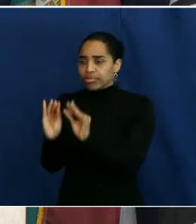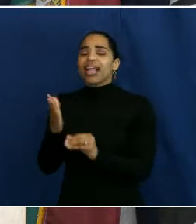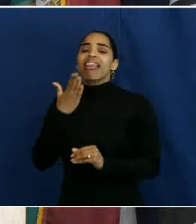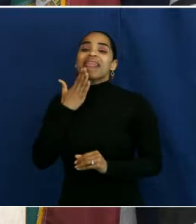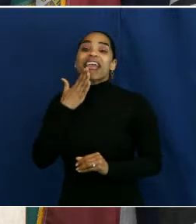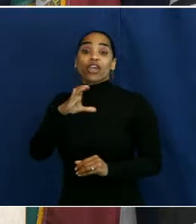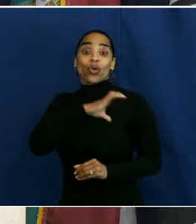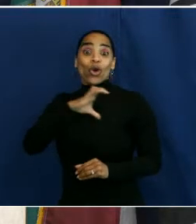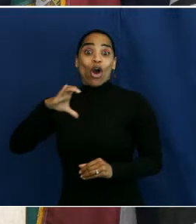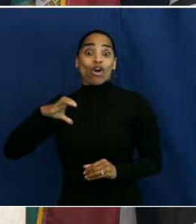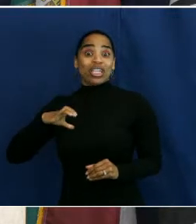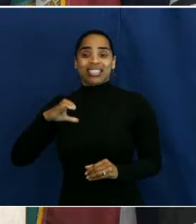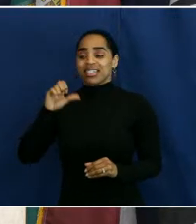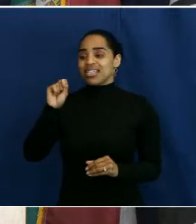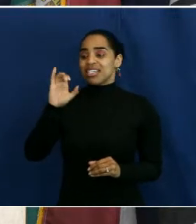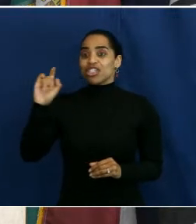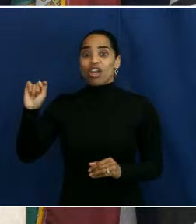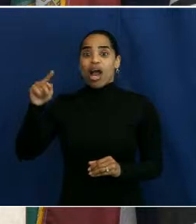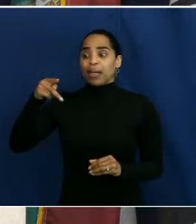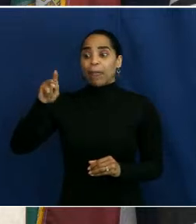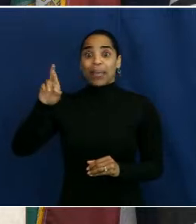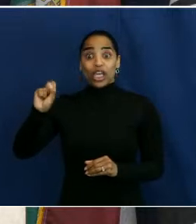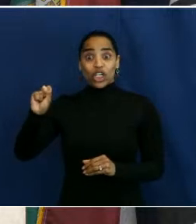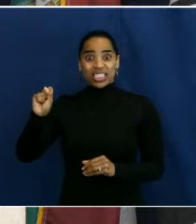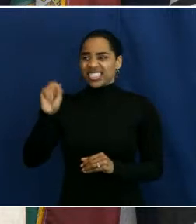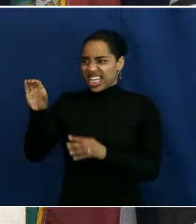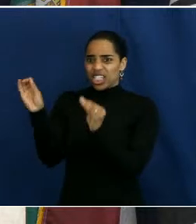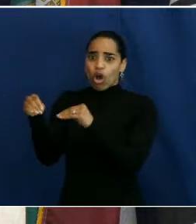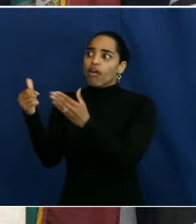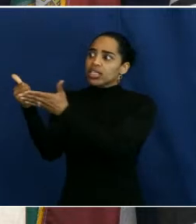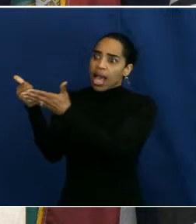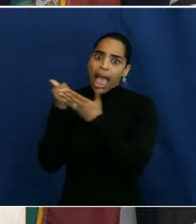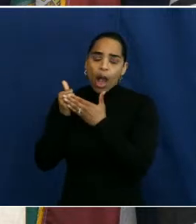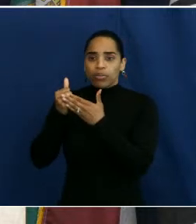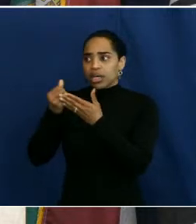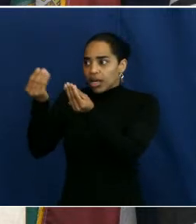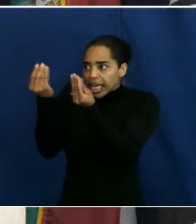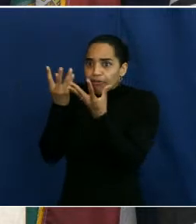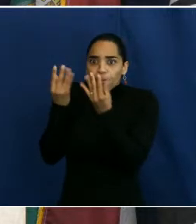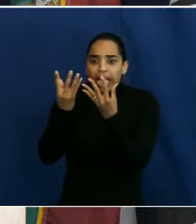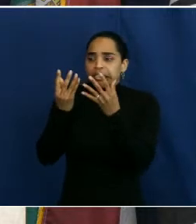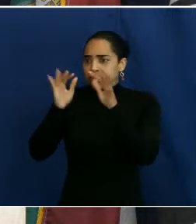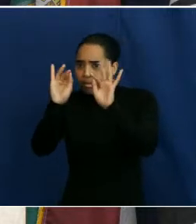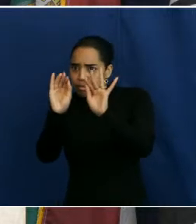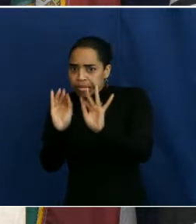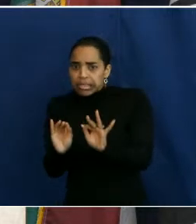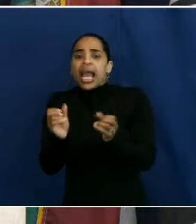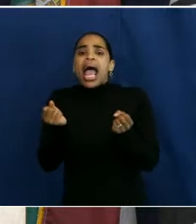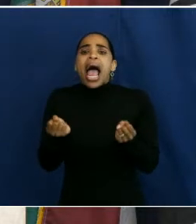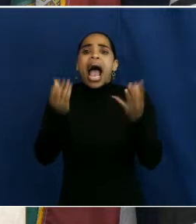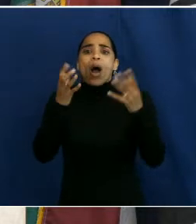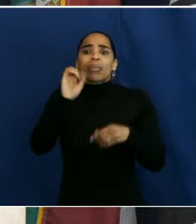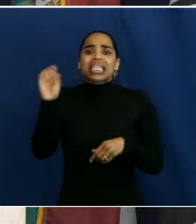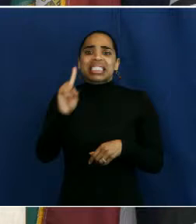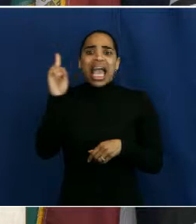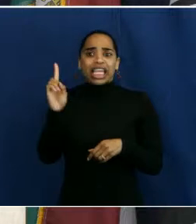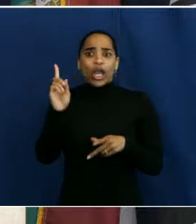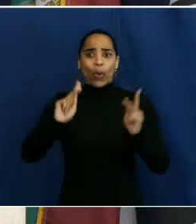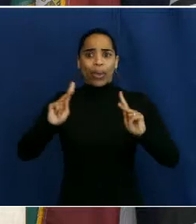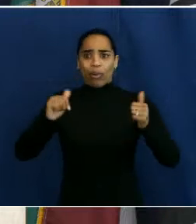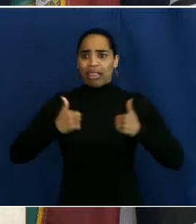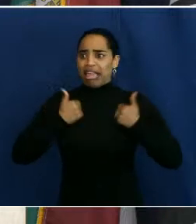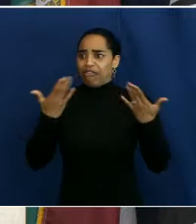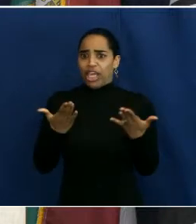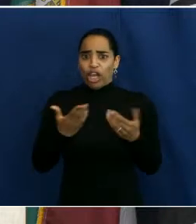Scott Peters and his office for helping us and assisting us with the Department of Defense to get the number of San Diego County residents they